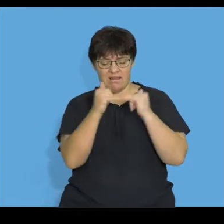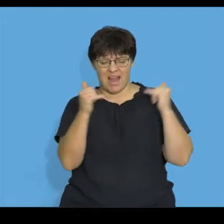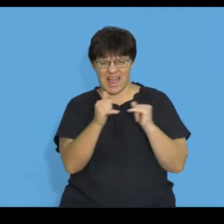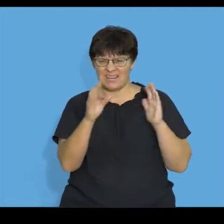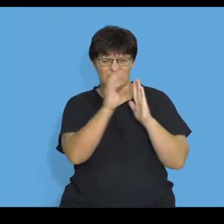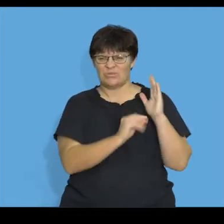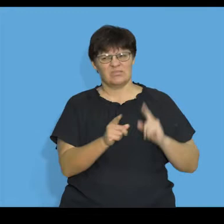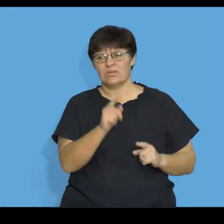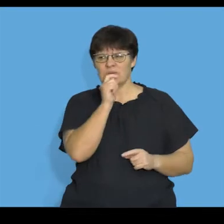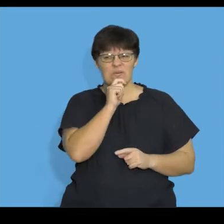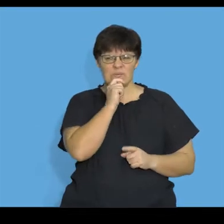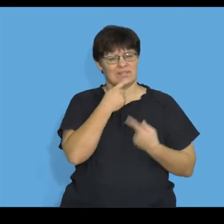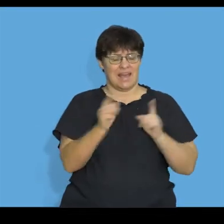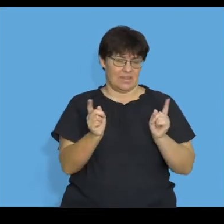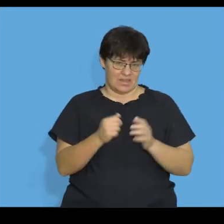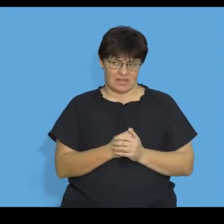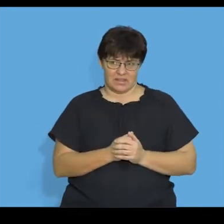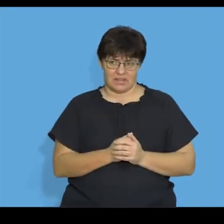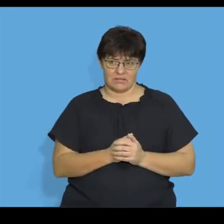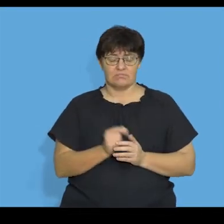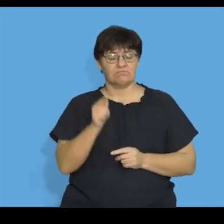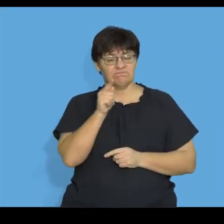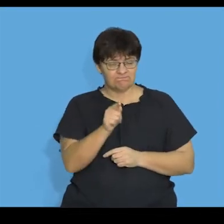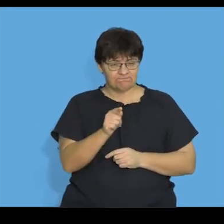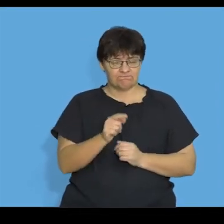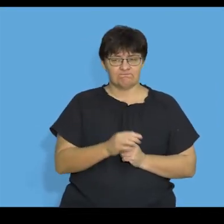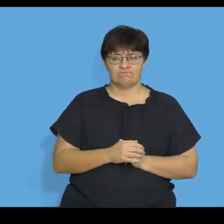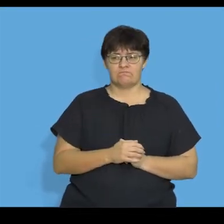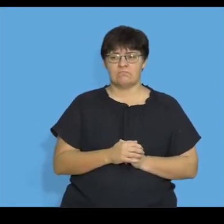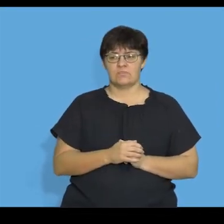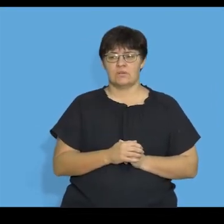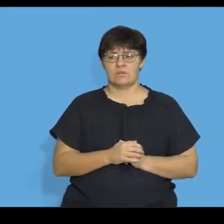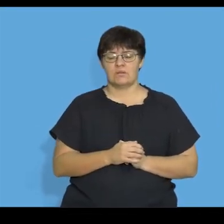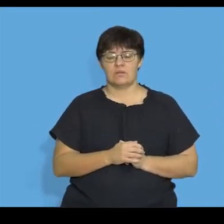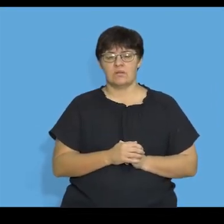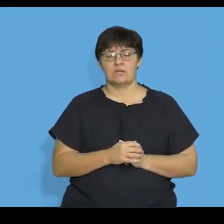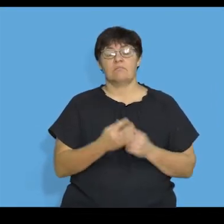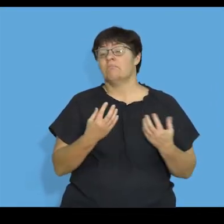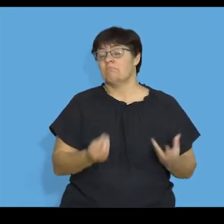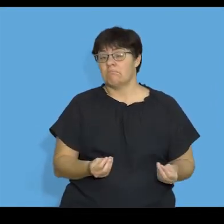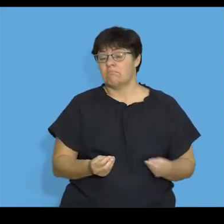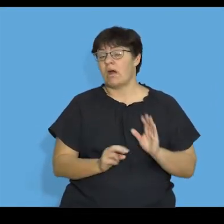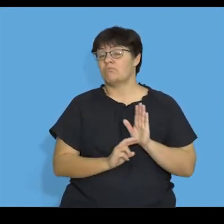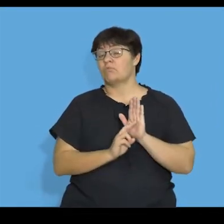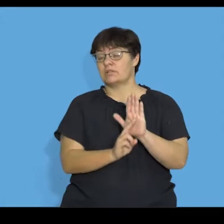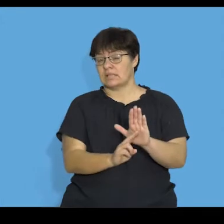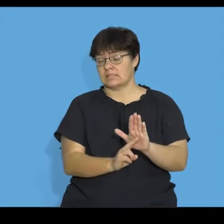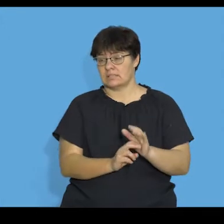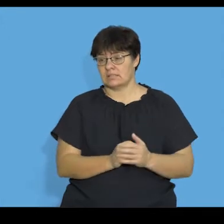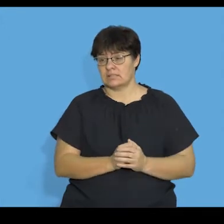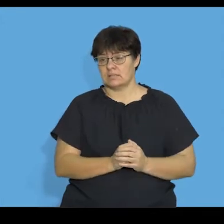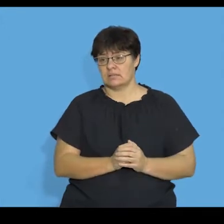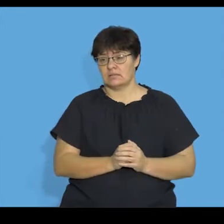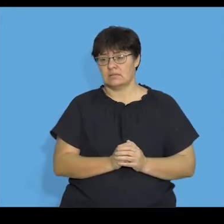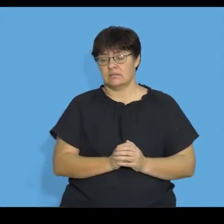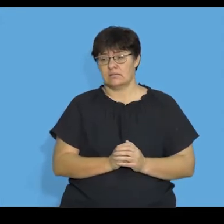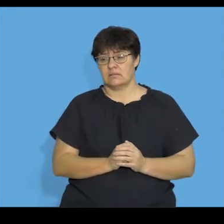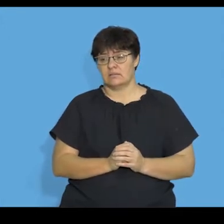notation, let's go to this scenario, where the coil now is represented